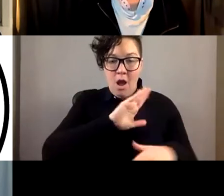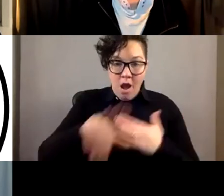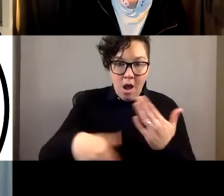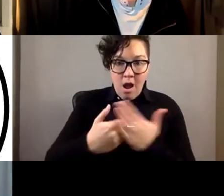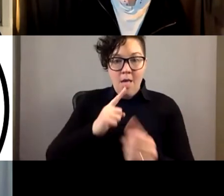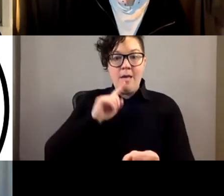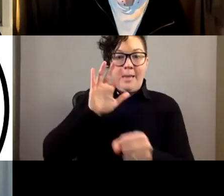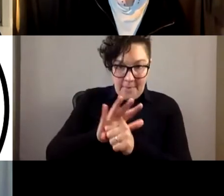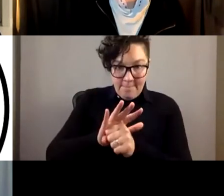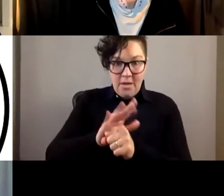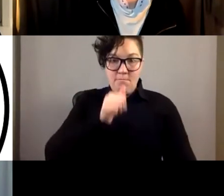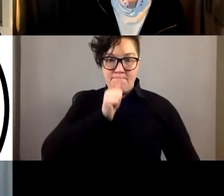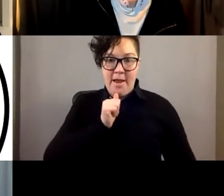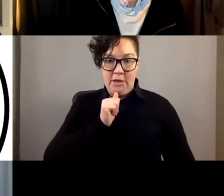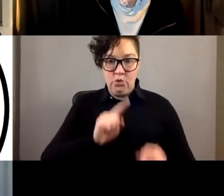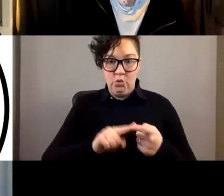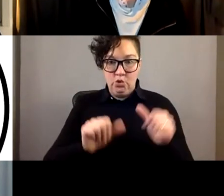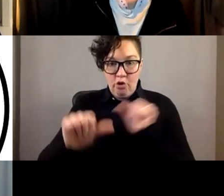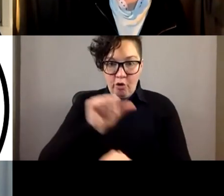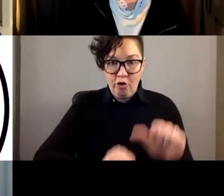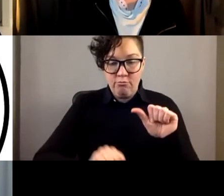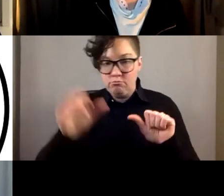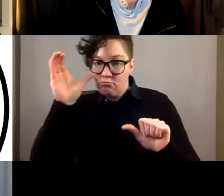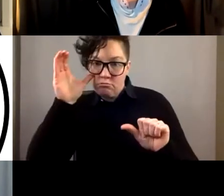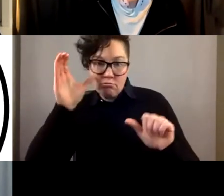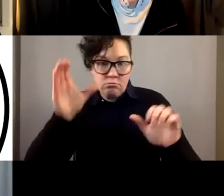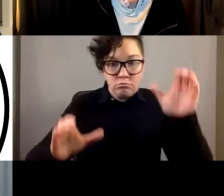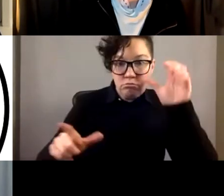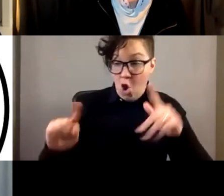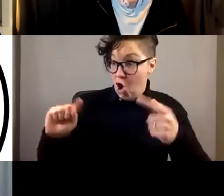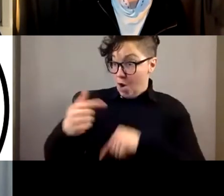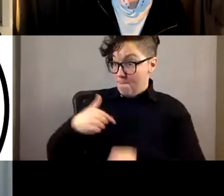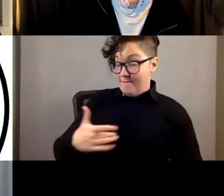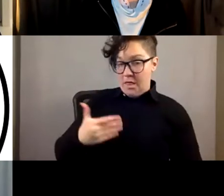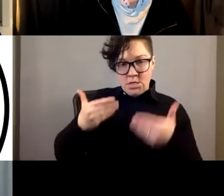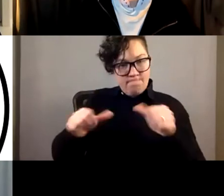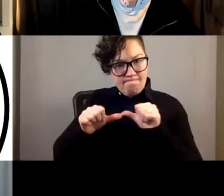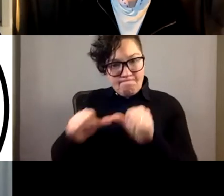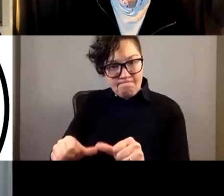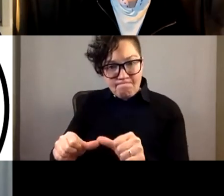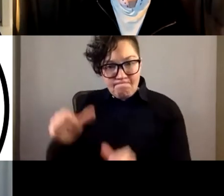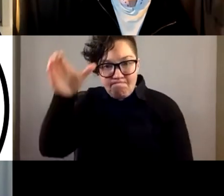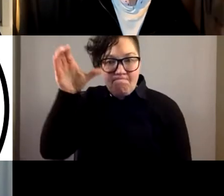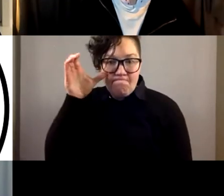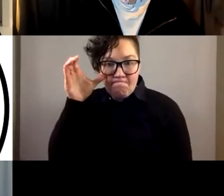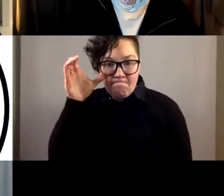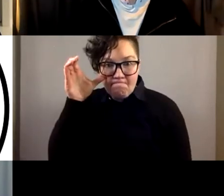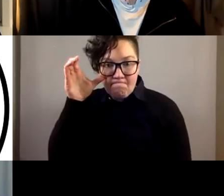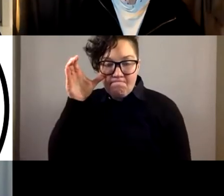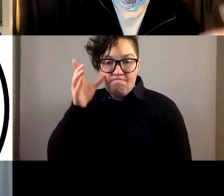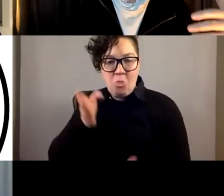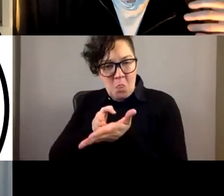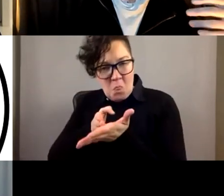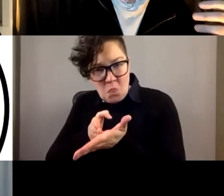one another and to listen through what hurts their feelings and to listen past that and